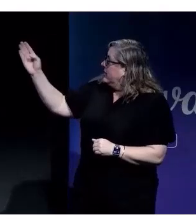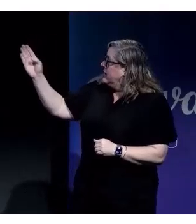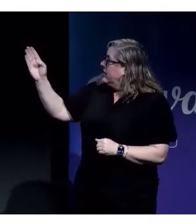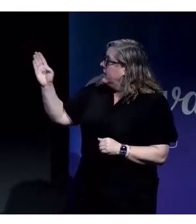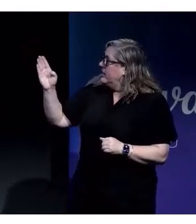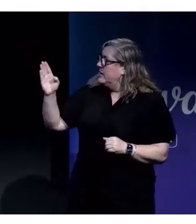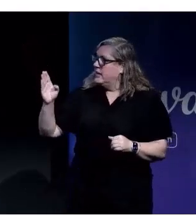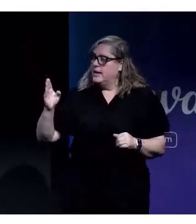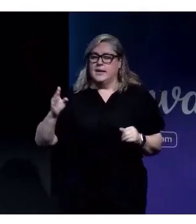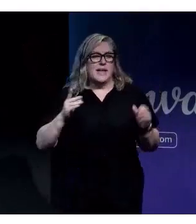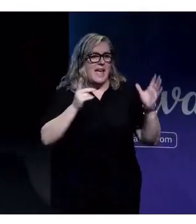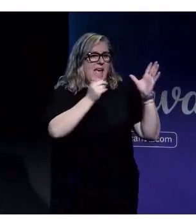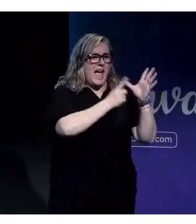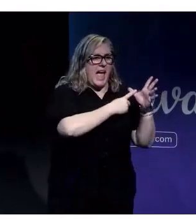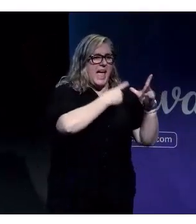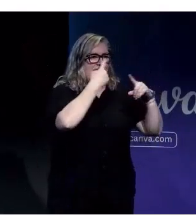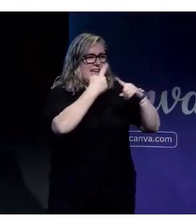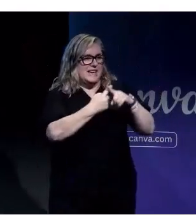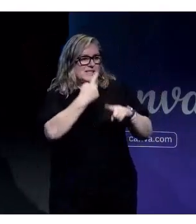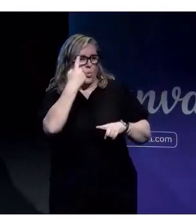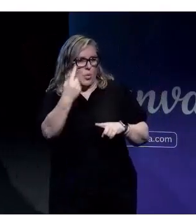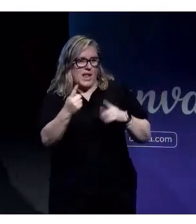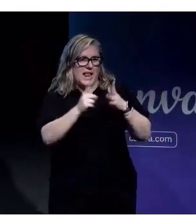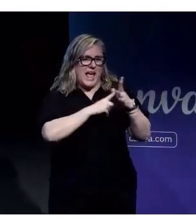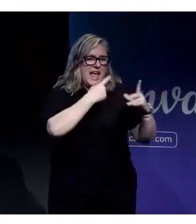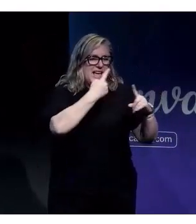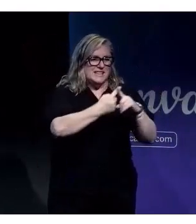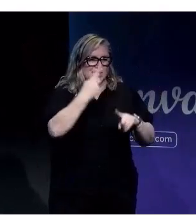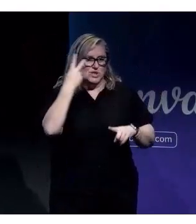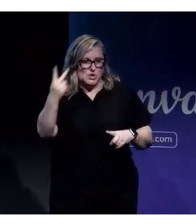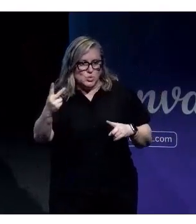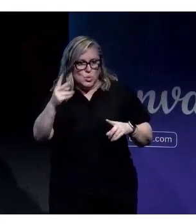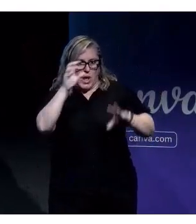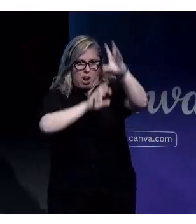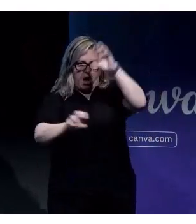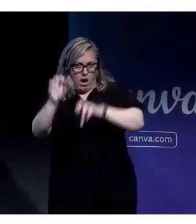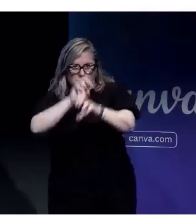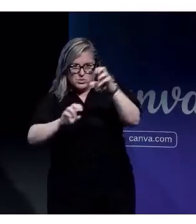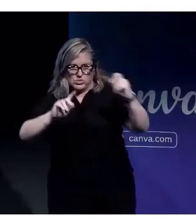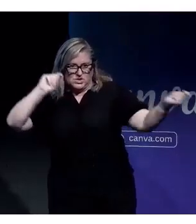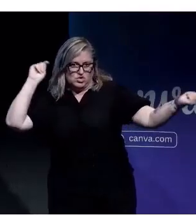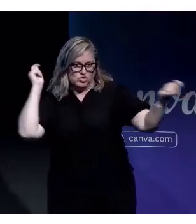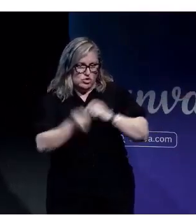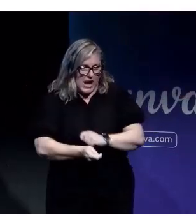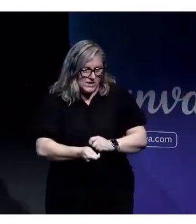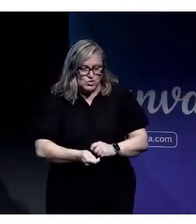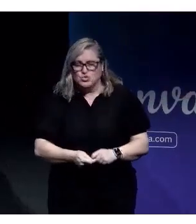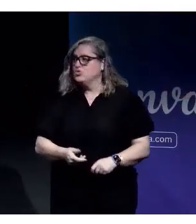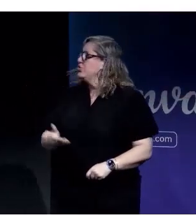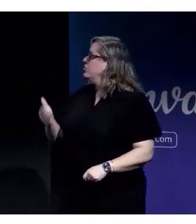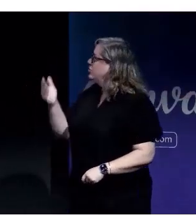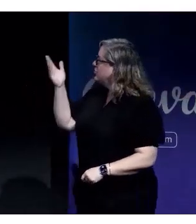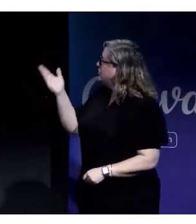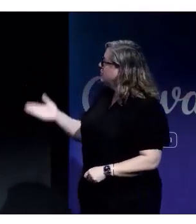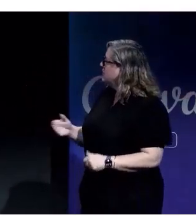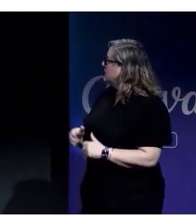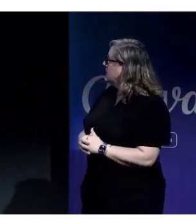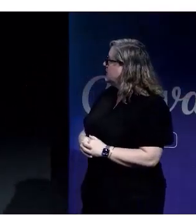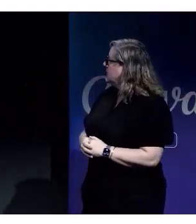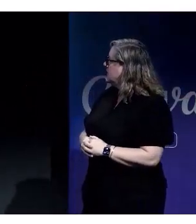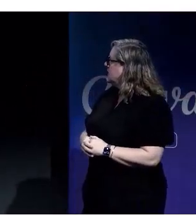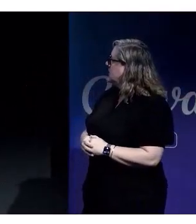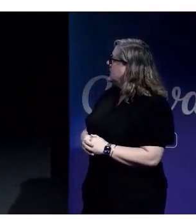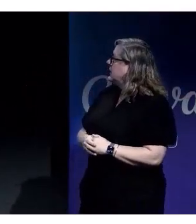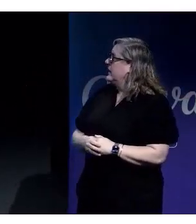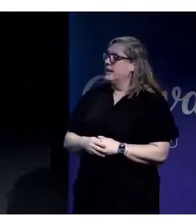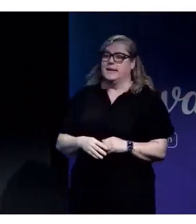is AX1 and AX2. The layout has changed again. Our buttons are now 2